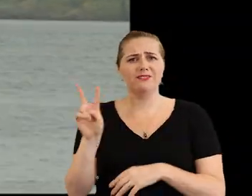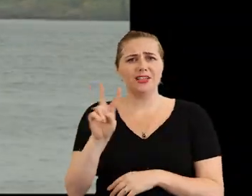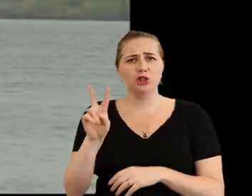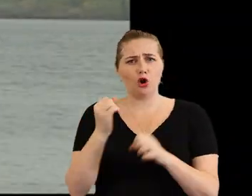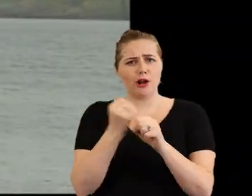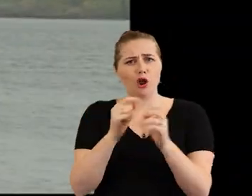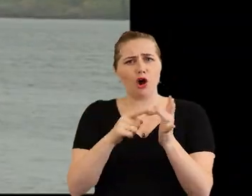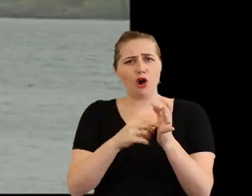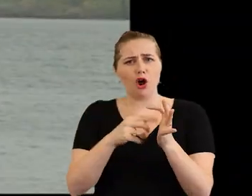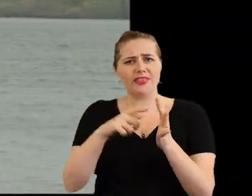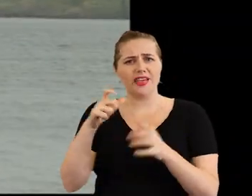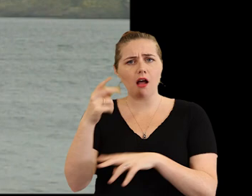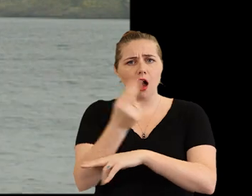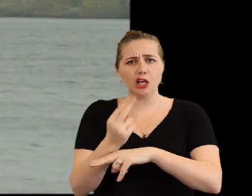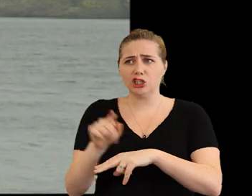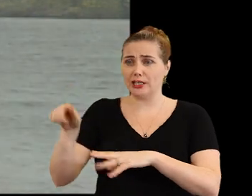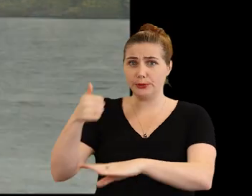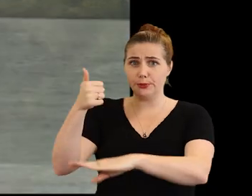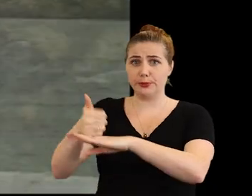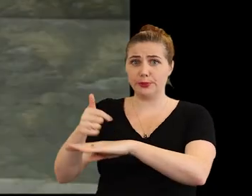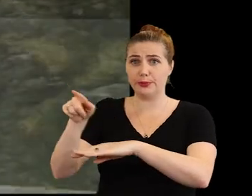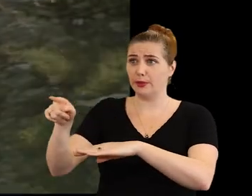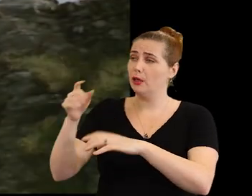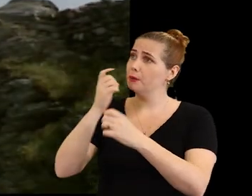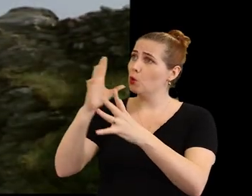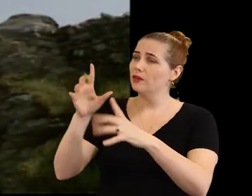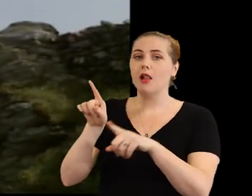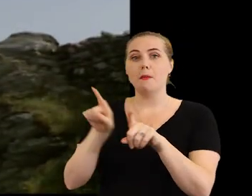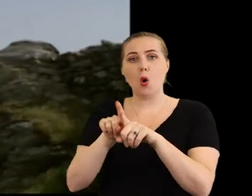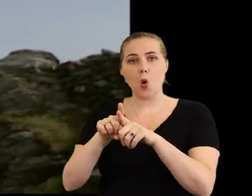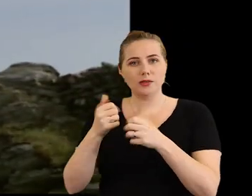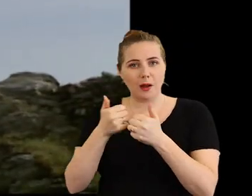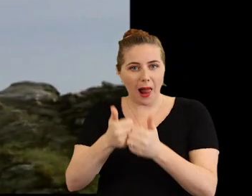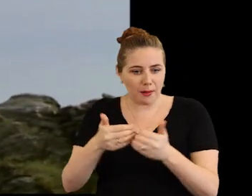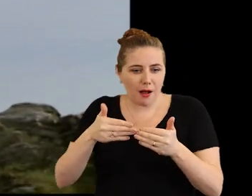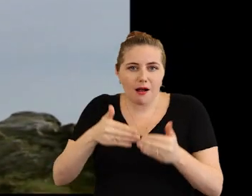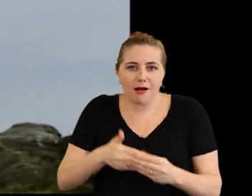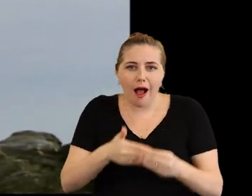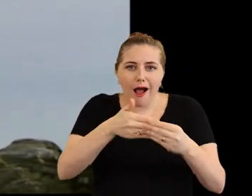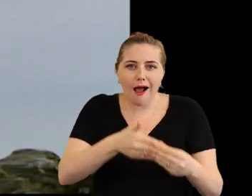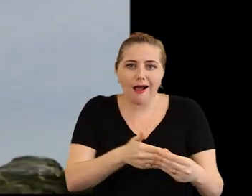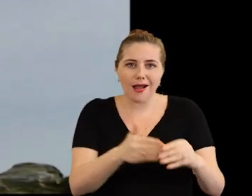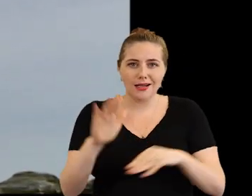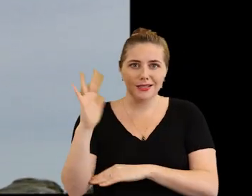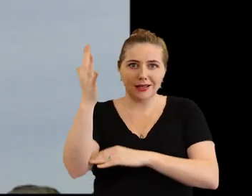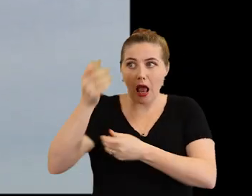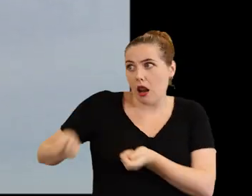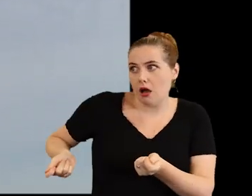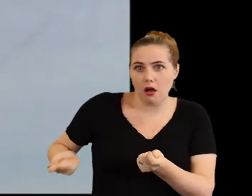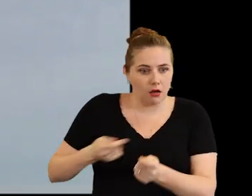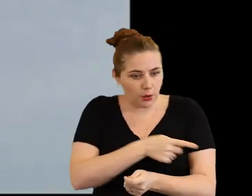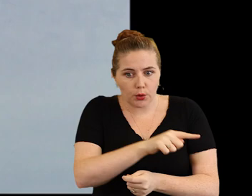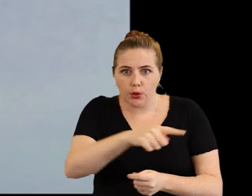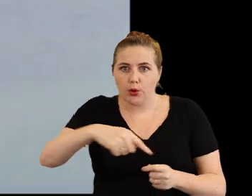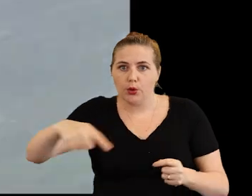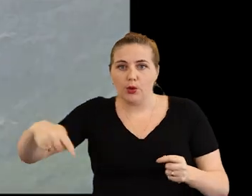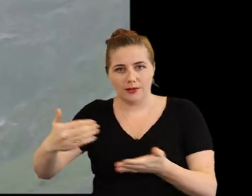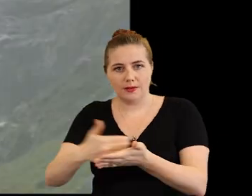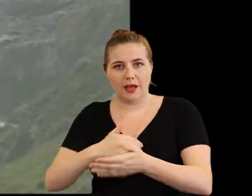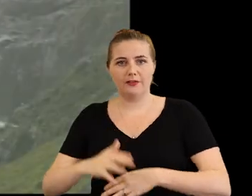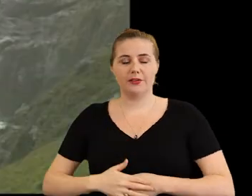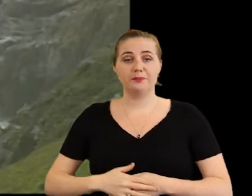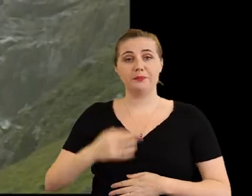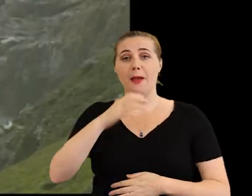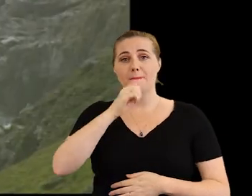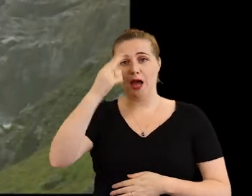It stood as a monument to Victorian Gothic architecture since 1836. It's also stood as a guide and help to sailors along this, one of